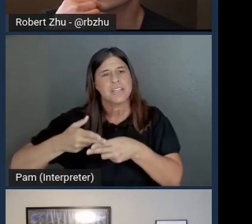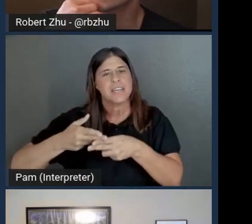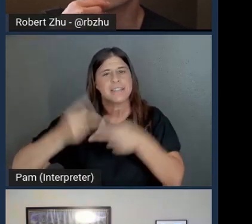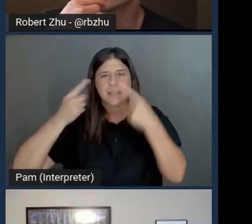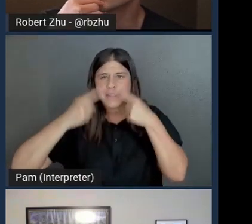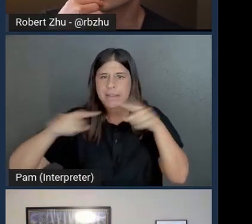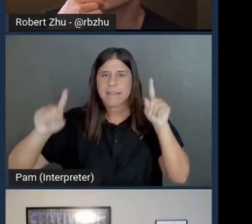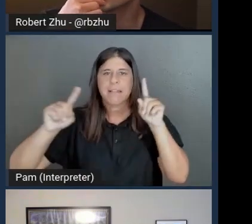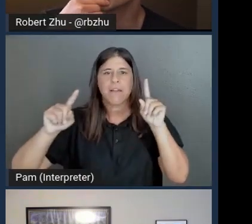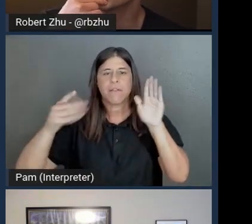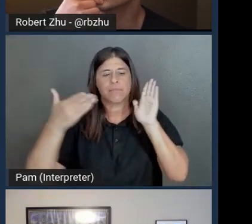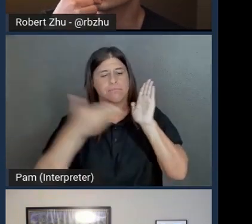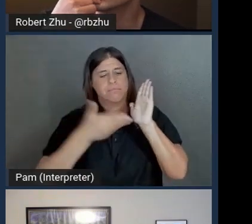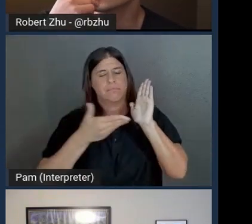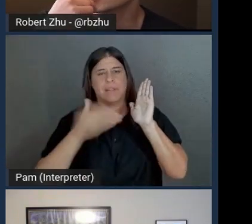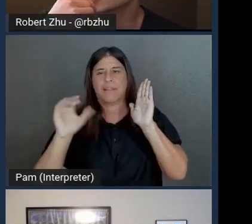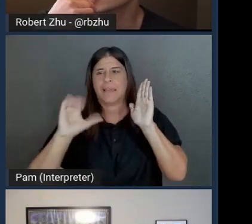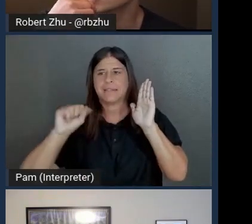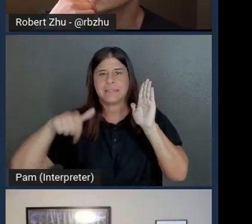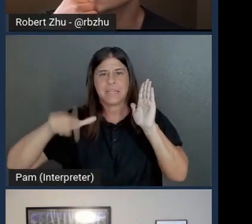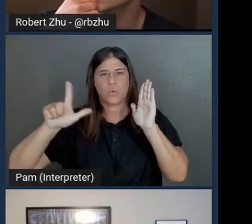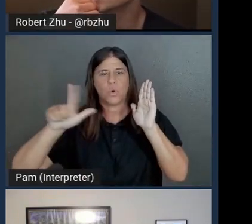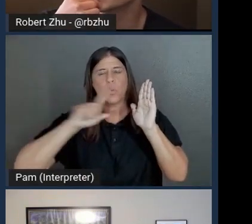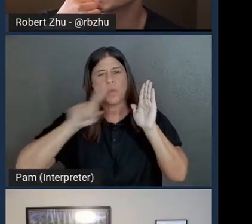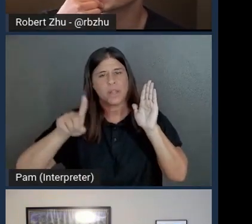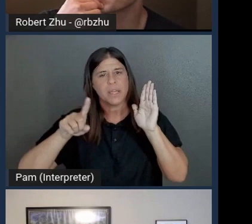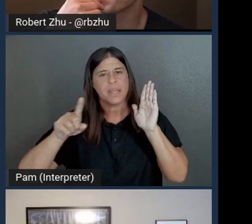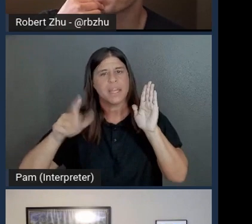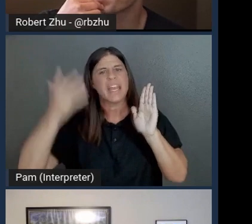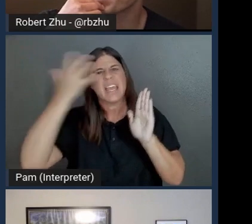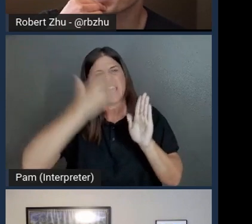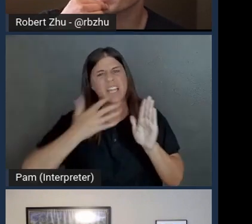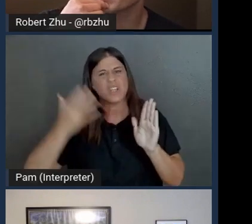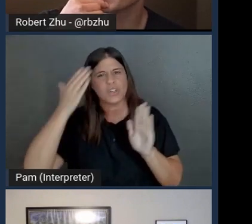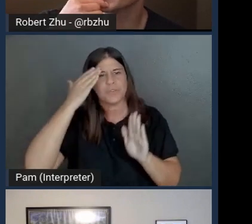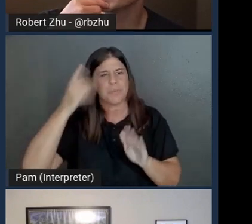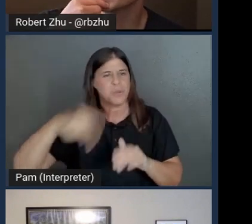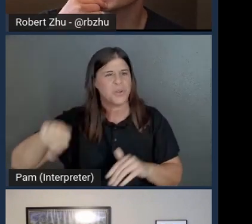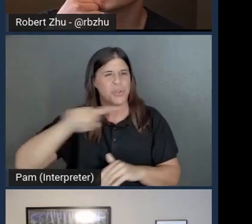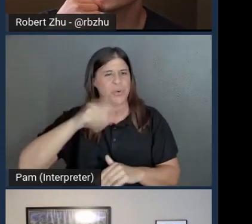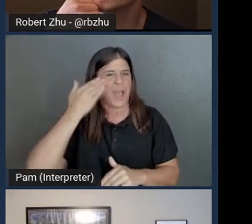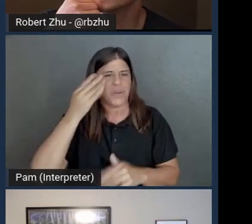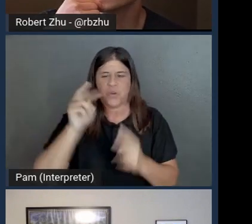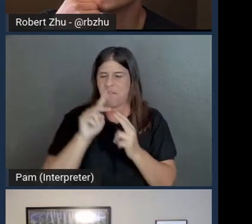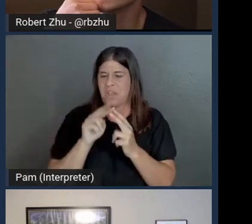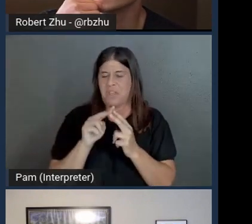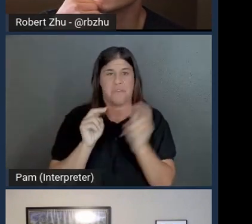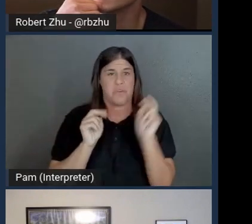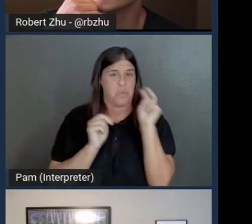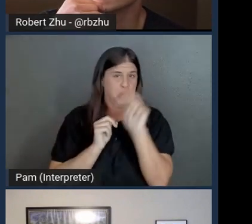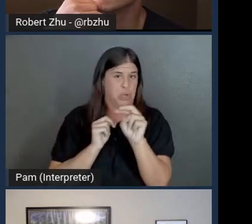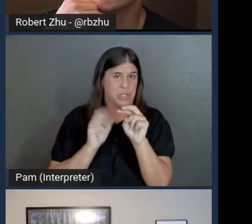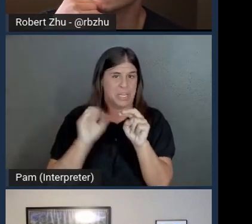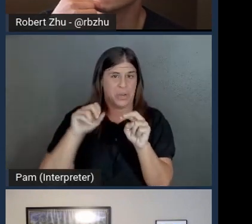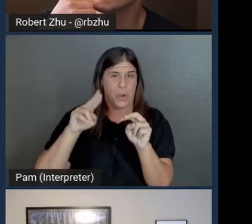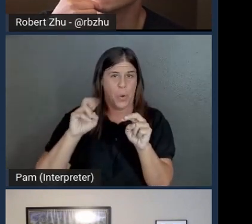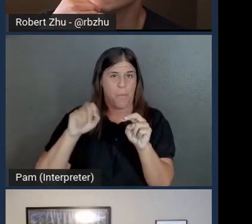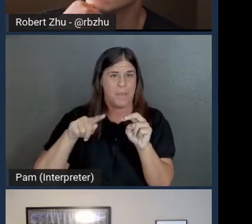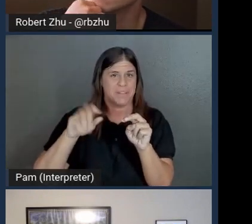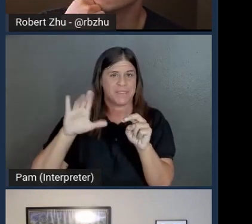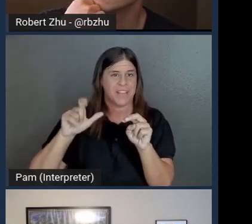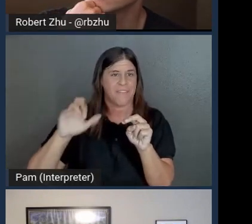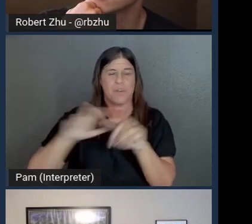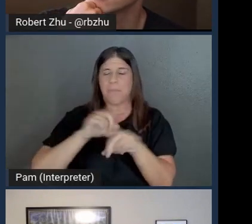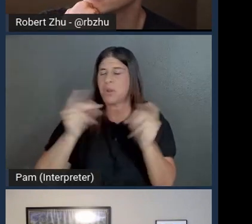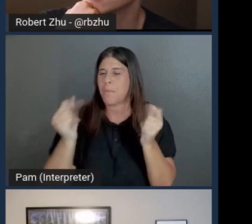graph query language, much like SQL, where you basically, this looks probably familiar to you, and I don't know if either of you have ever even looked at OpenCypher before, but you probably immediately can